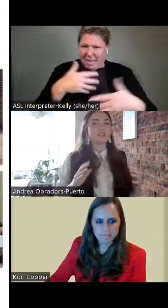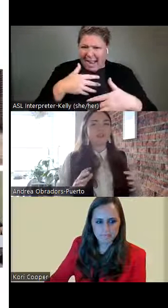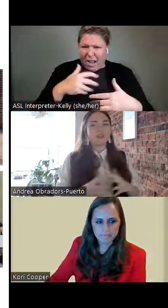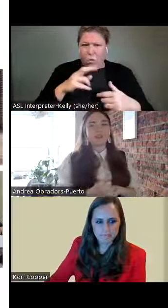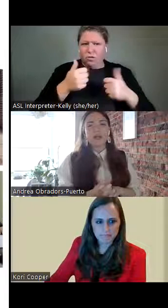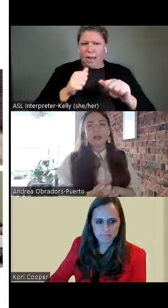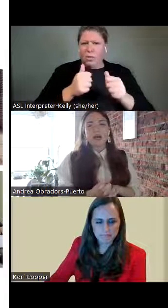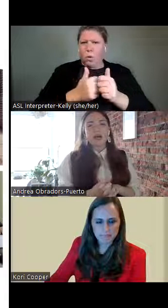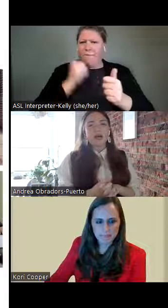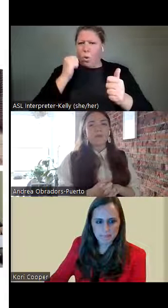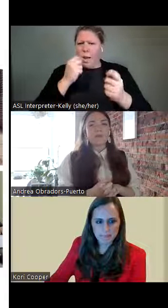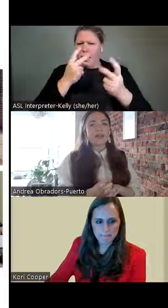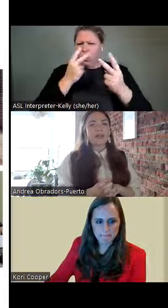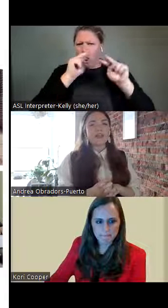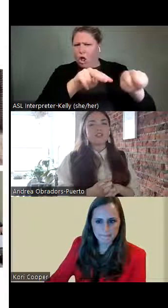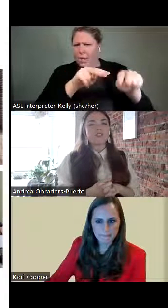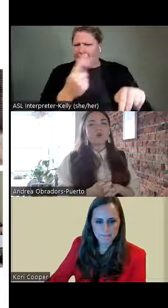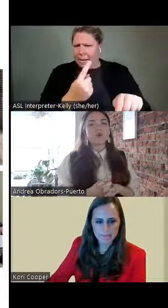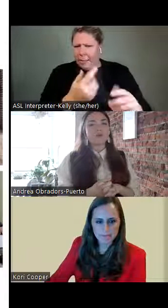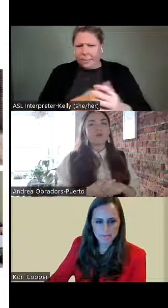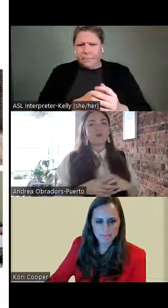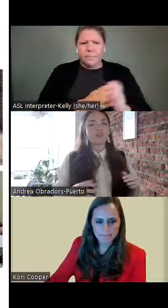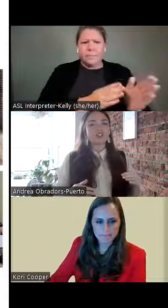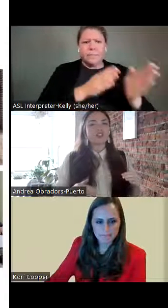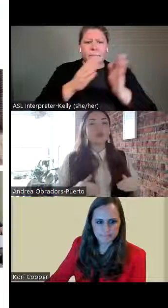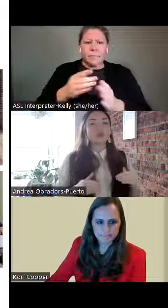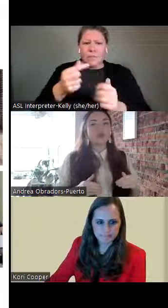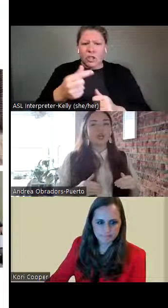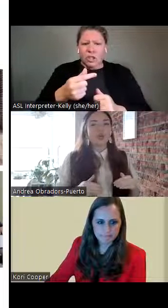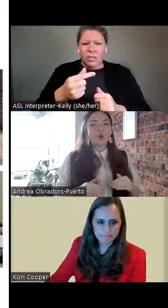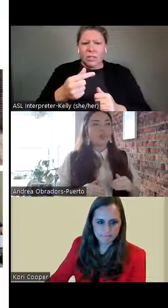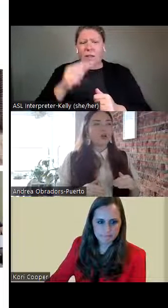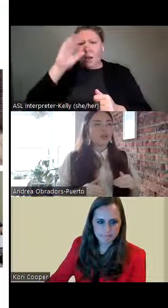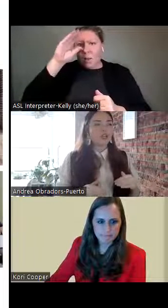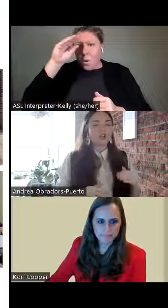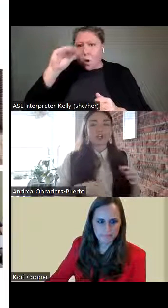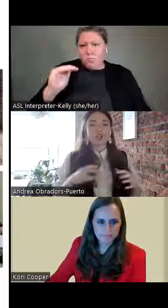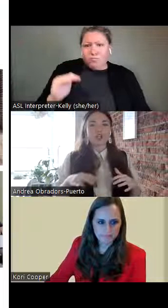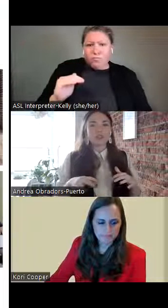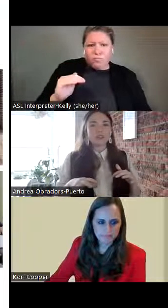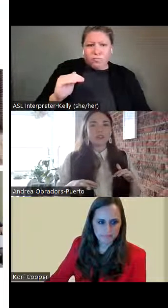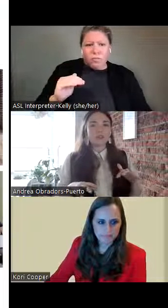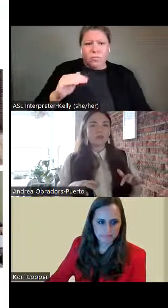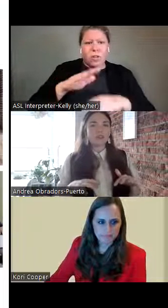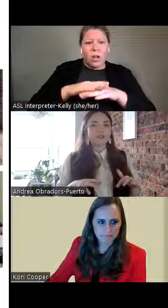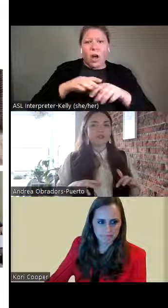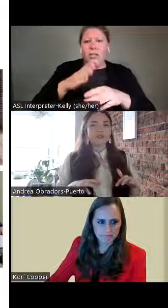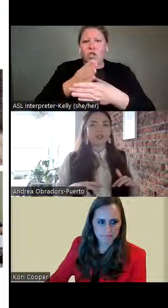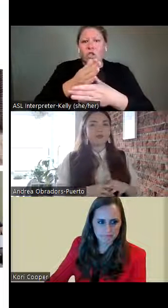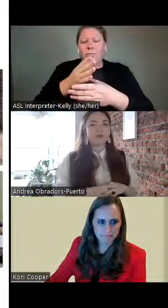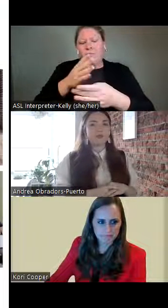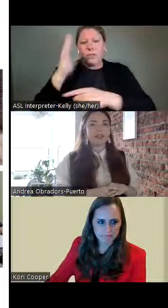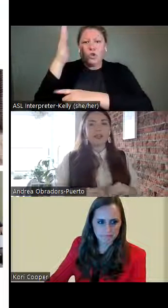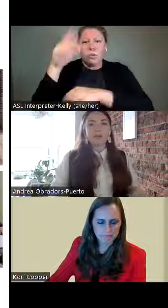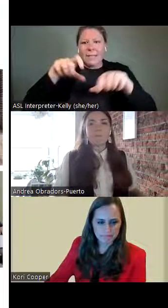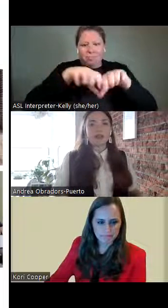see something. Then G, we have an adventurous little boy walking on a trunk. So I'm sure it's difficult for